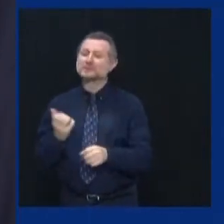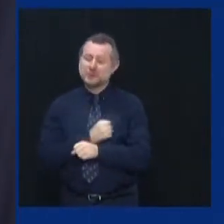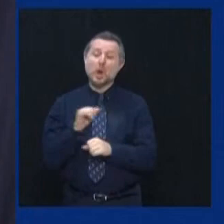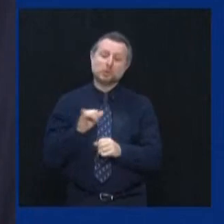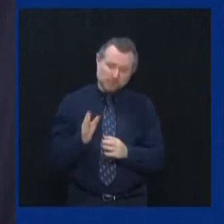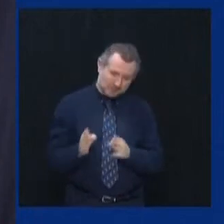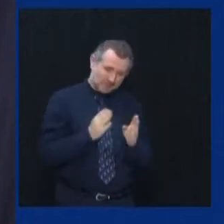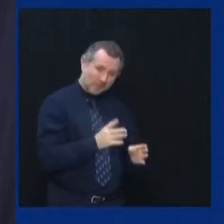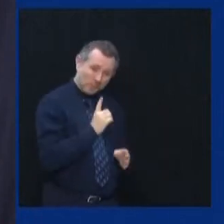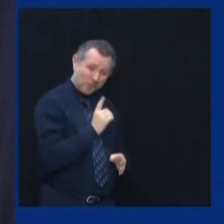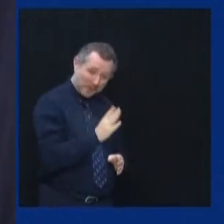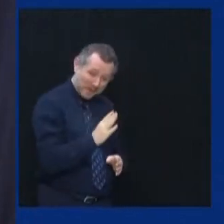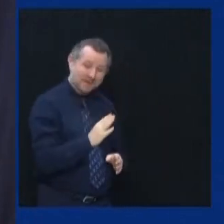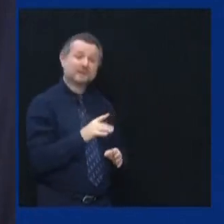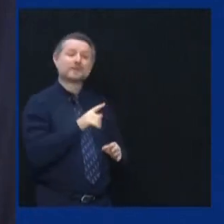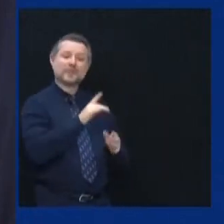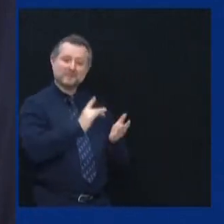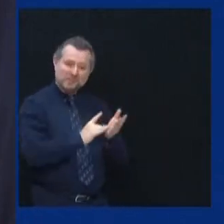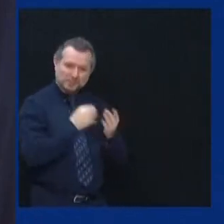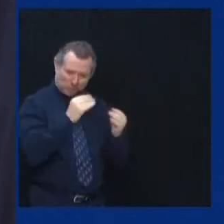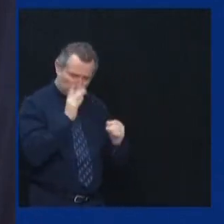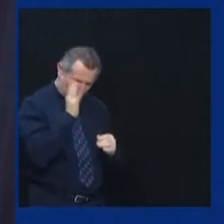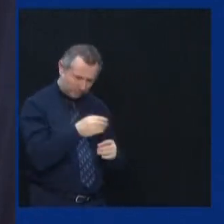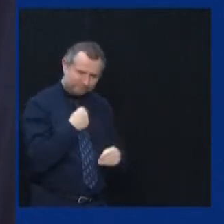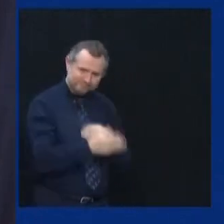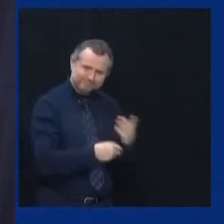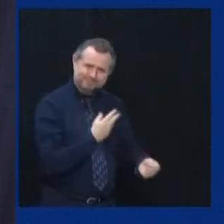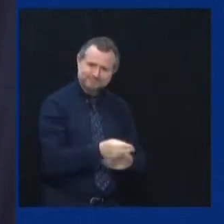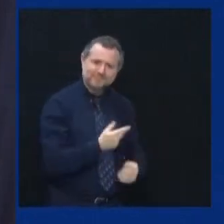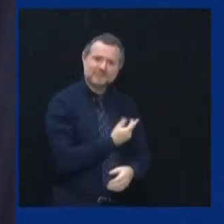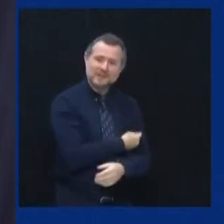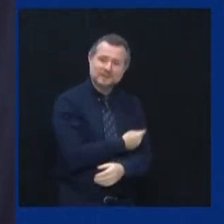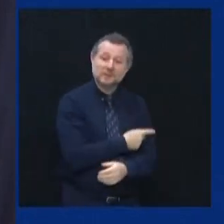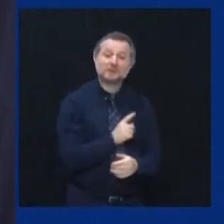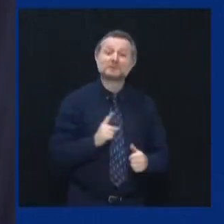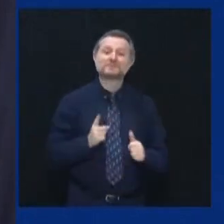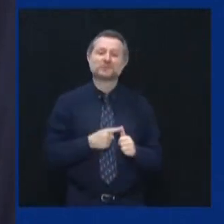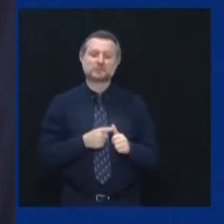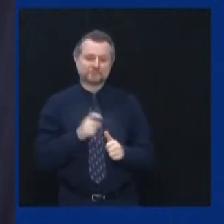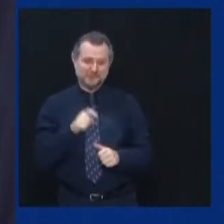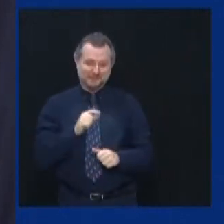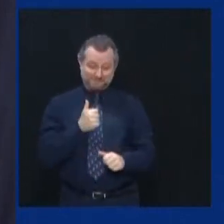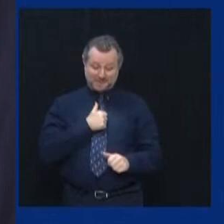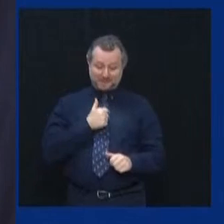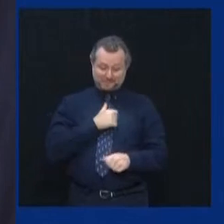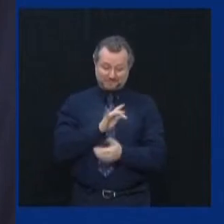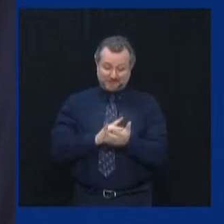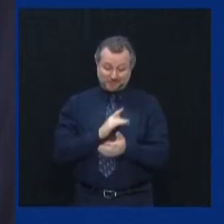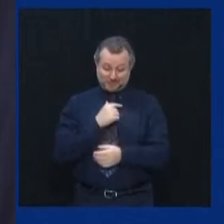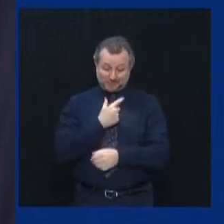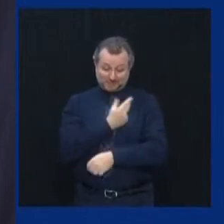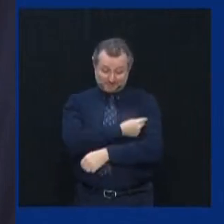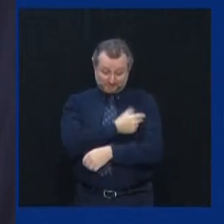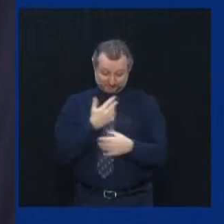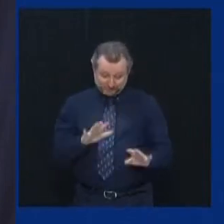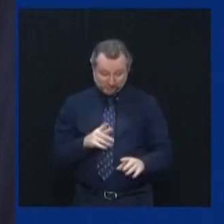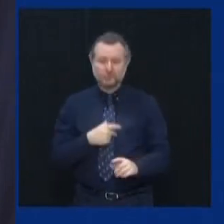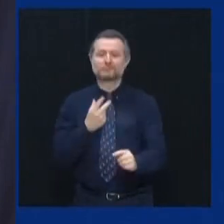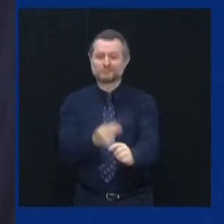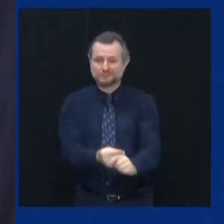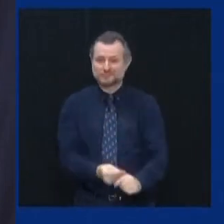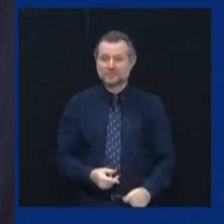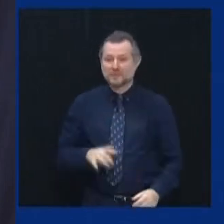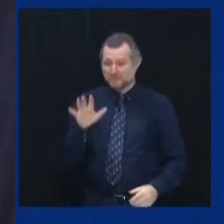Pharmacies are part of the network. They're going to be ultimately 5,000